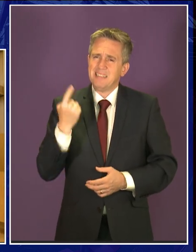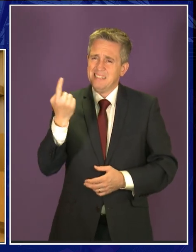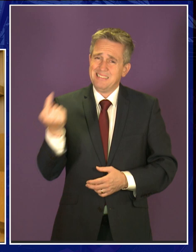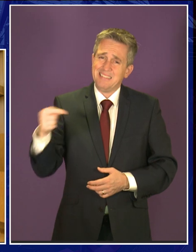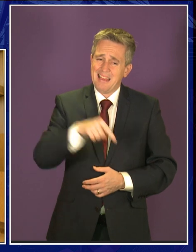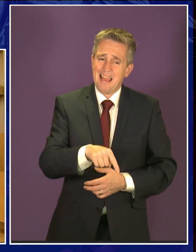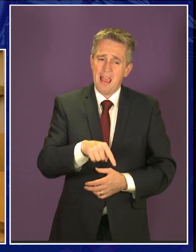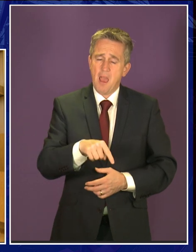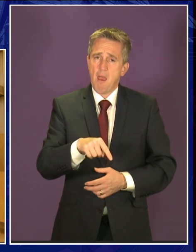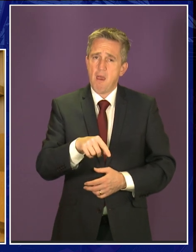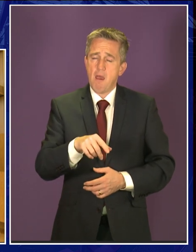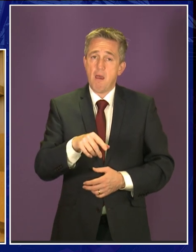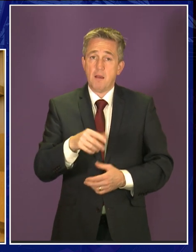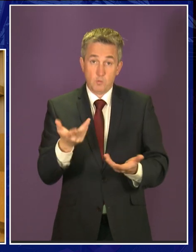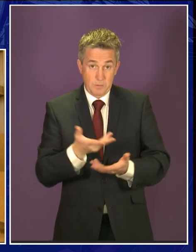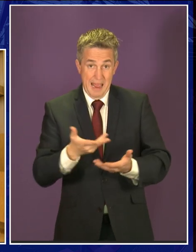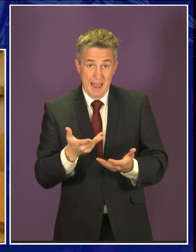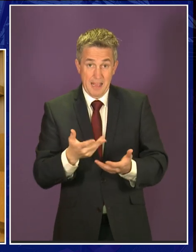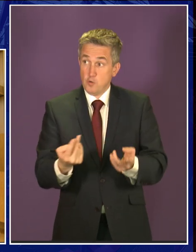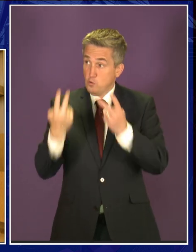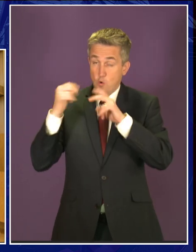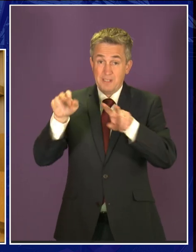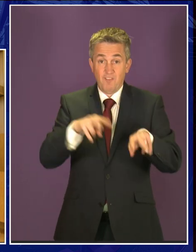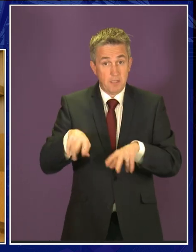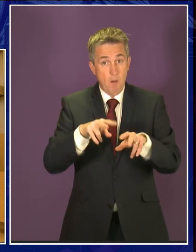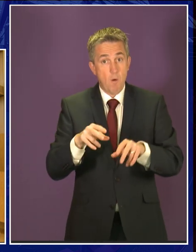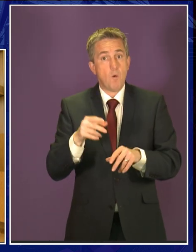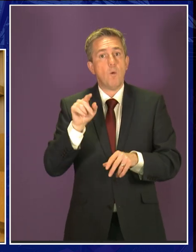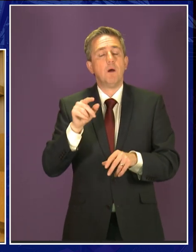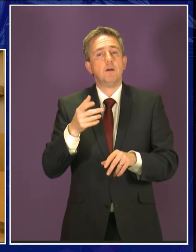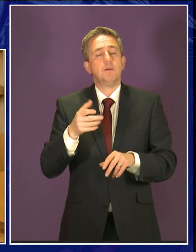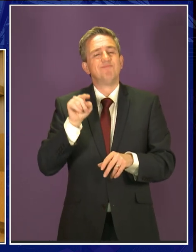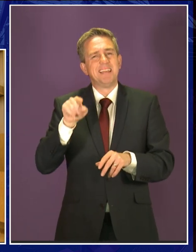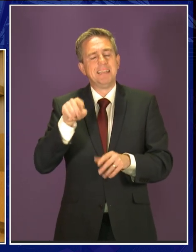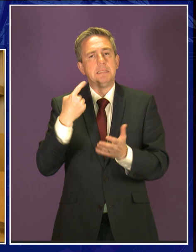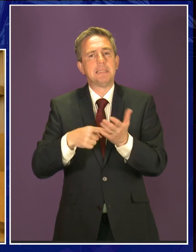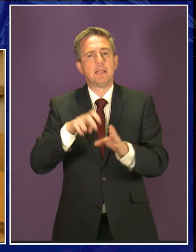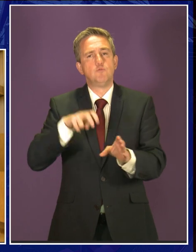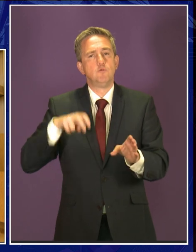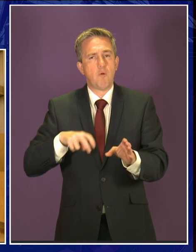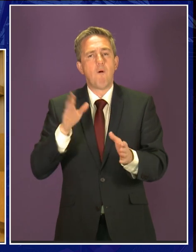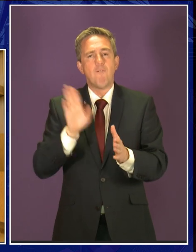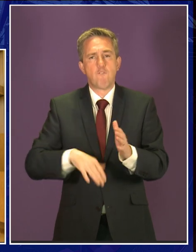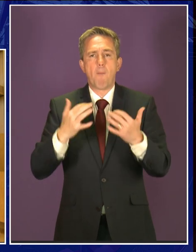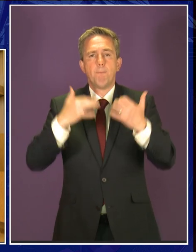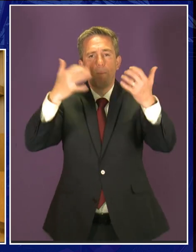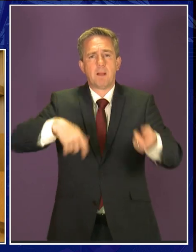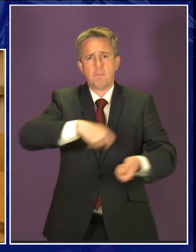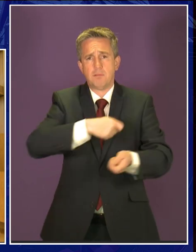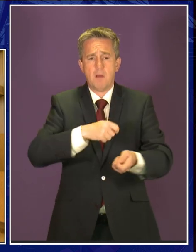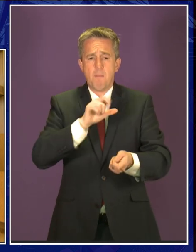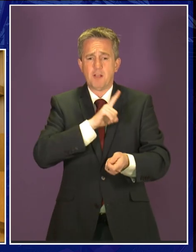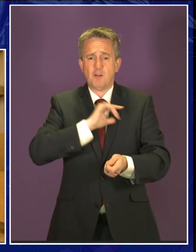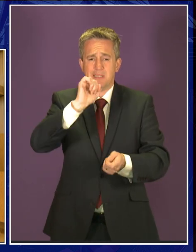today. You've seen his play, and he actually withdrew from public performance because as an artist, his standard was